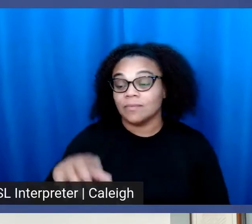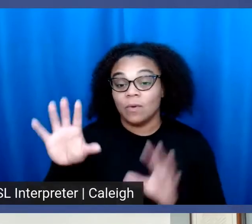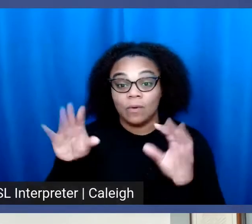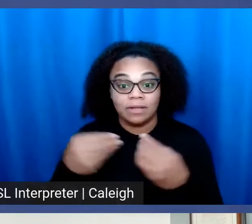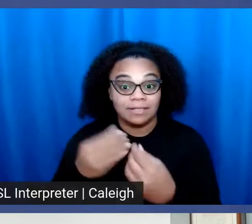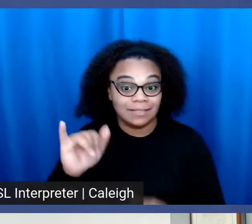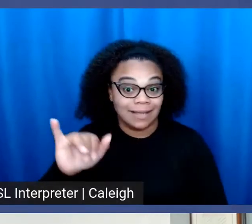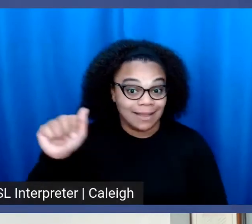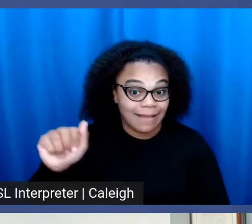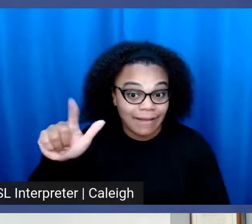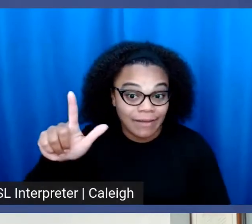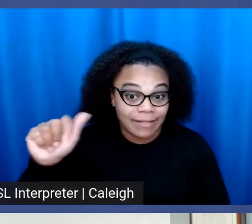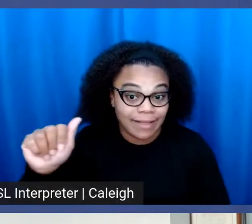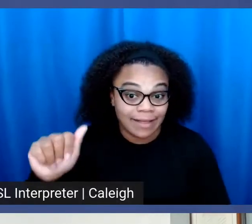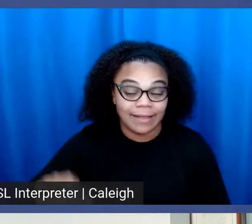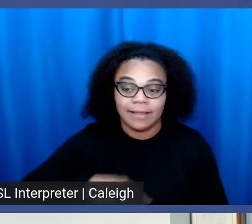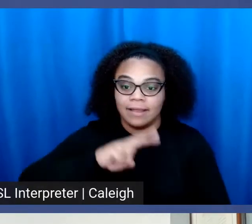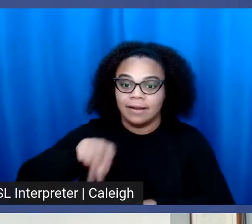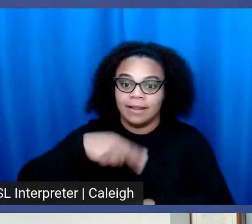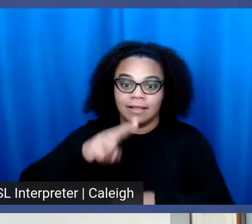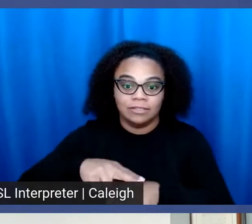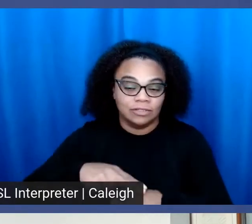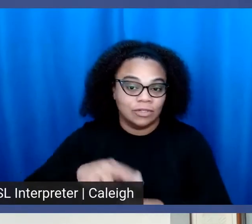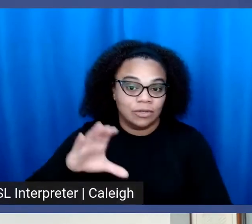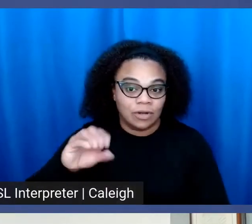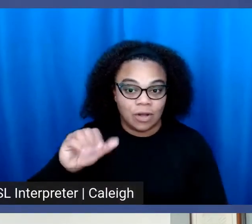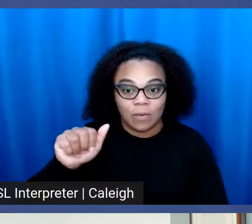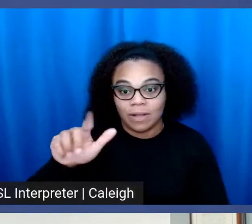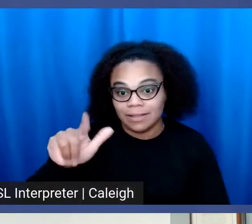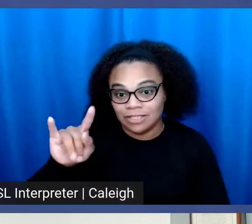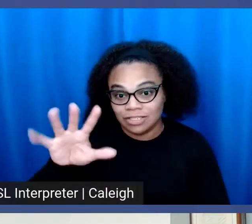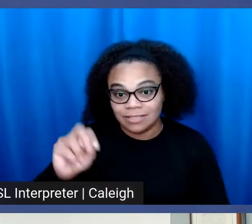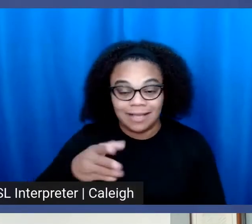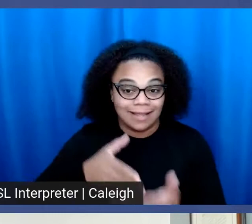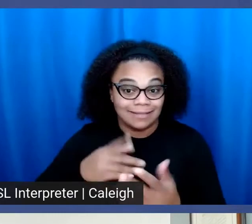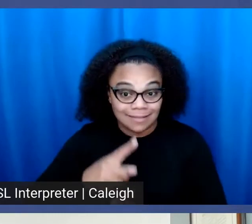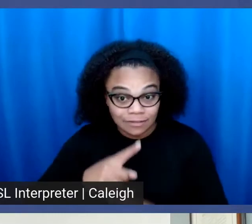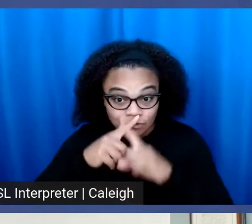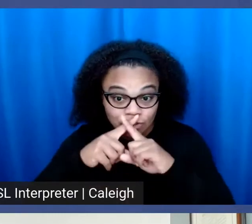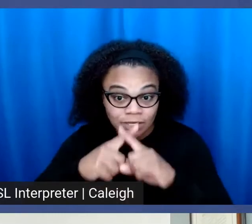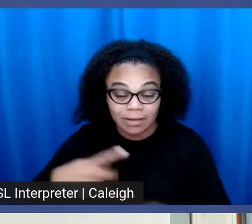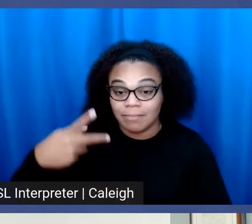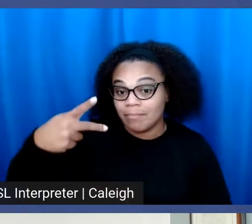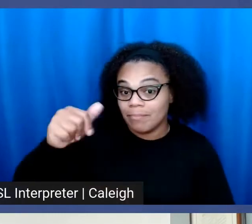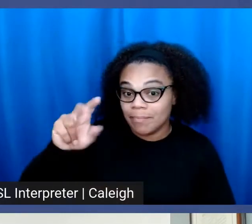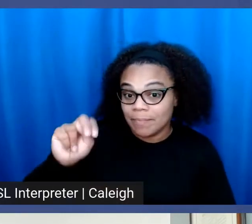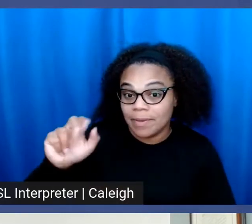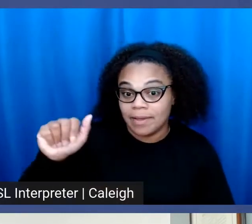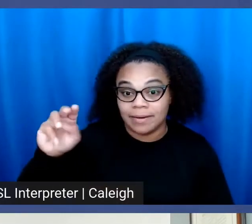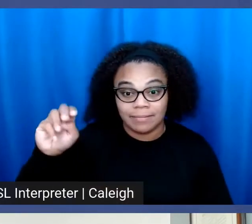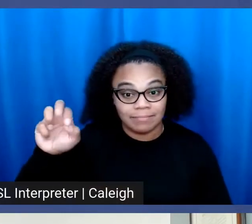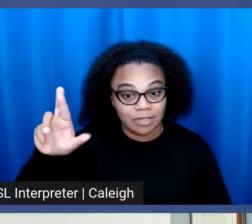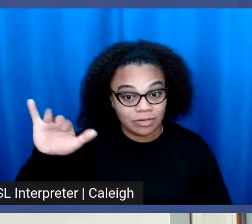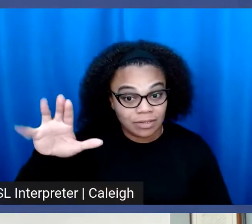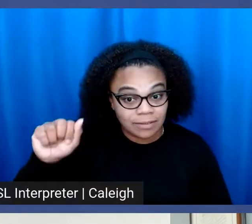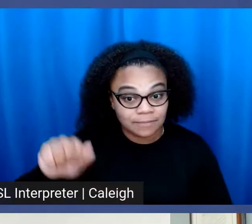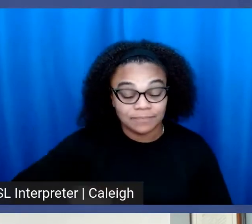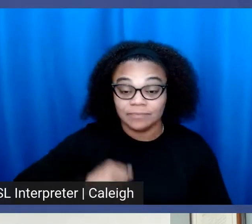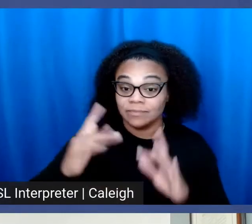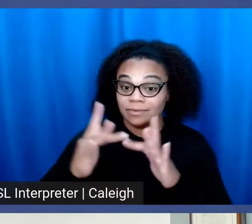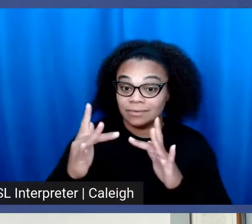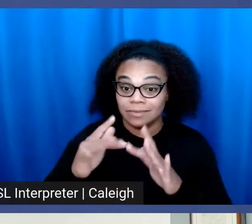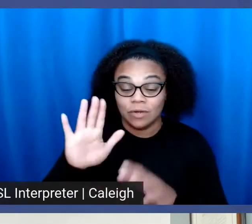ALA, National Coalition Against Censorship, PEN America, reaching out to your library community. Librarians